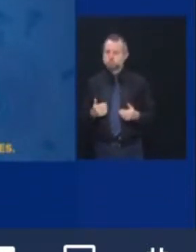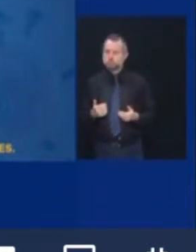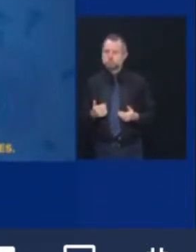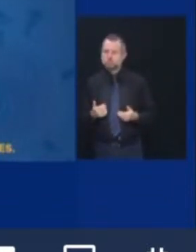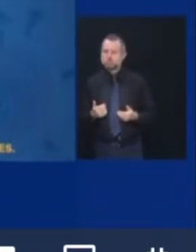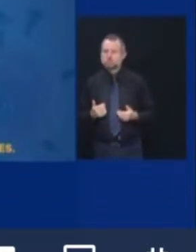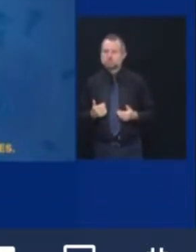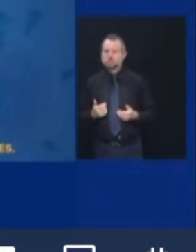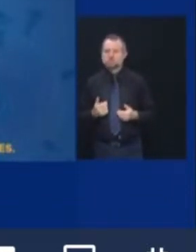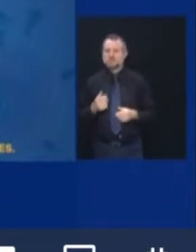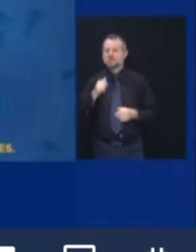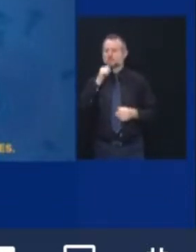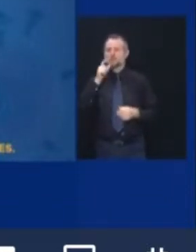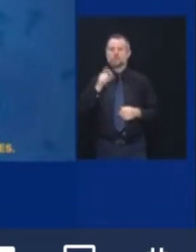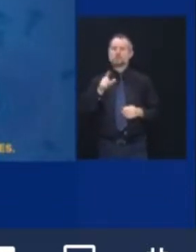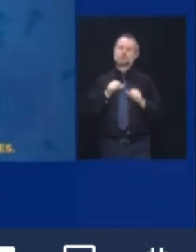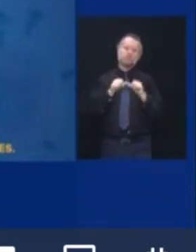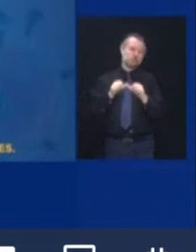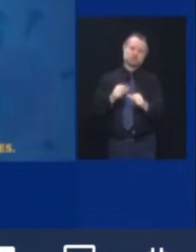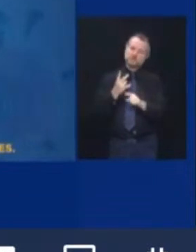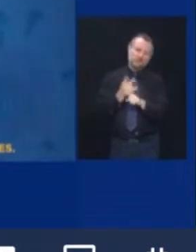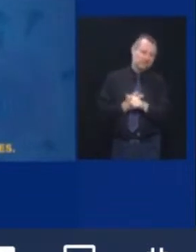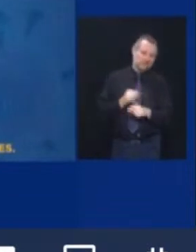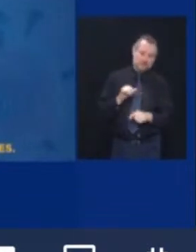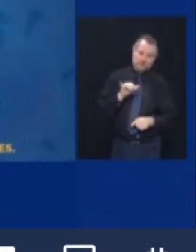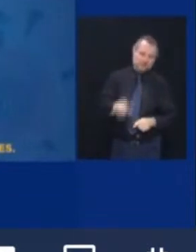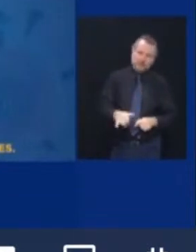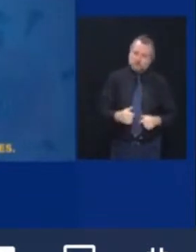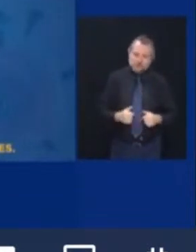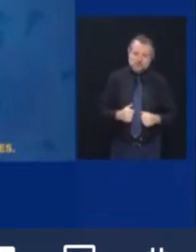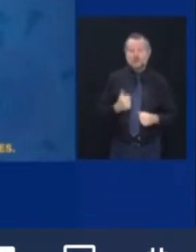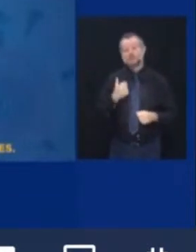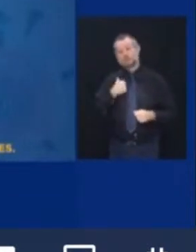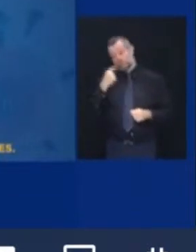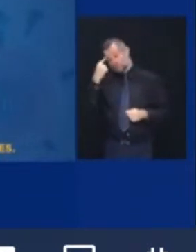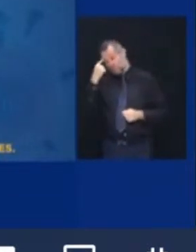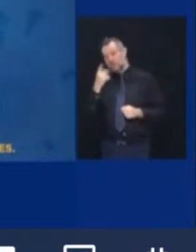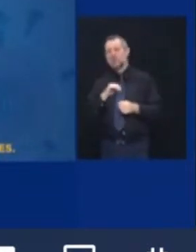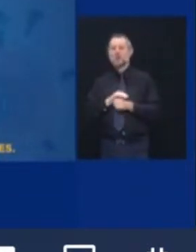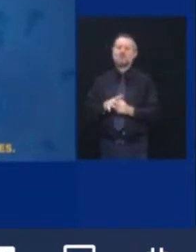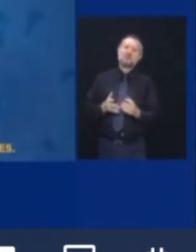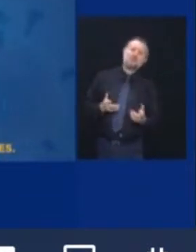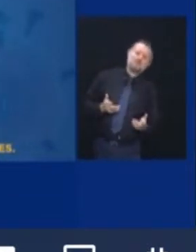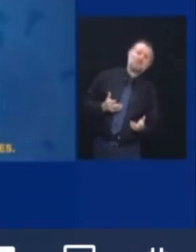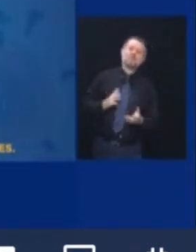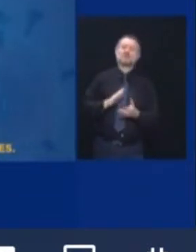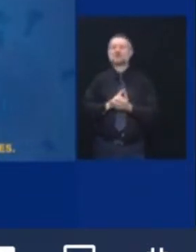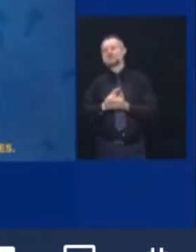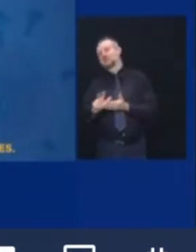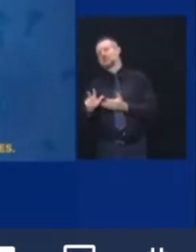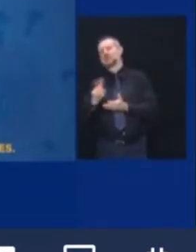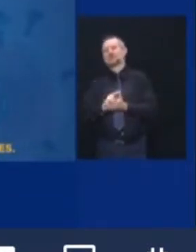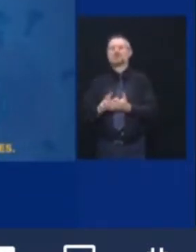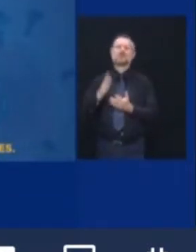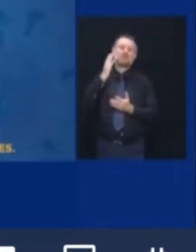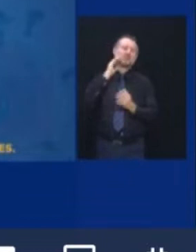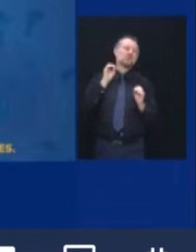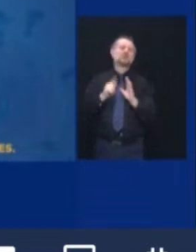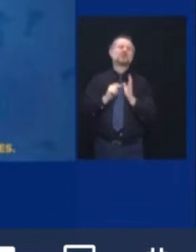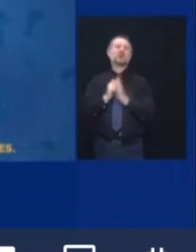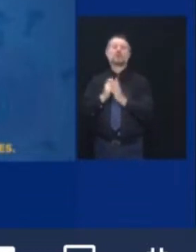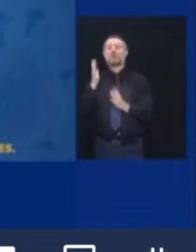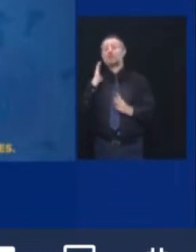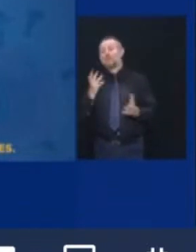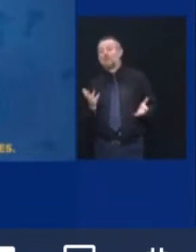wasn't supposed to be 7 months. I thought this was a few weeks when it started, right? Nobody knew, but